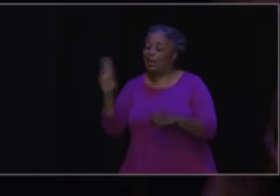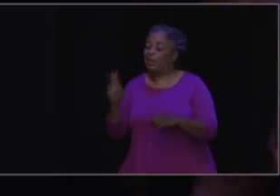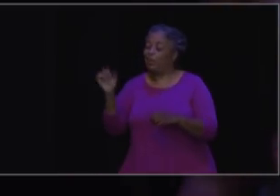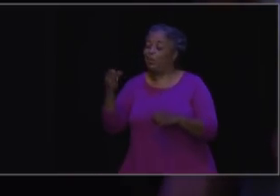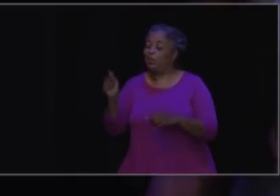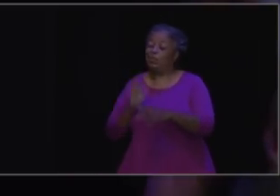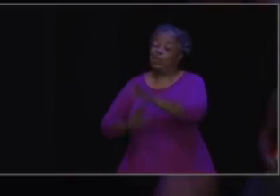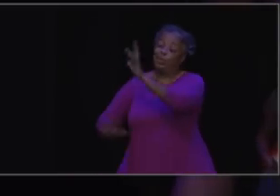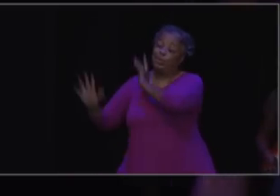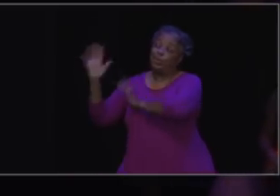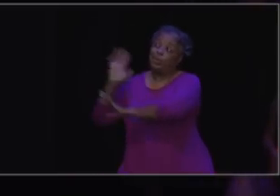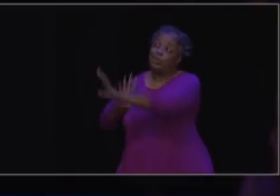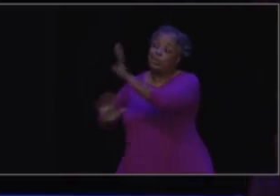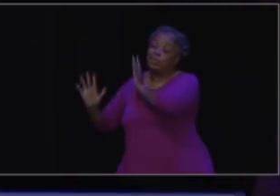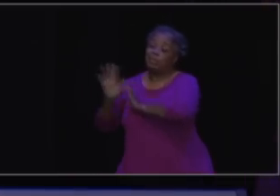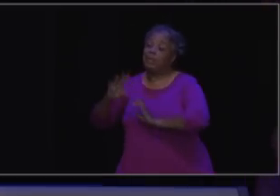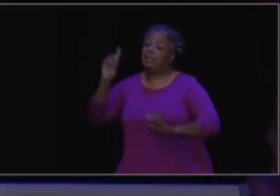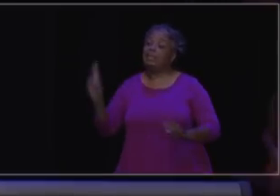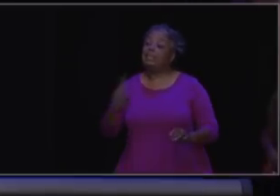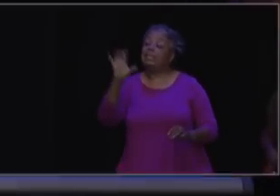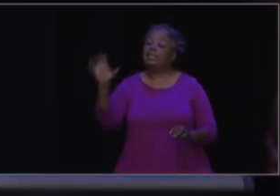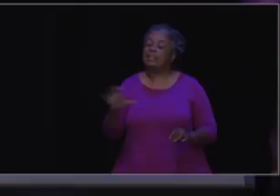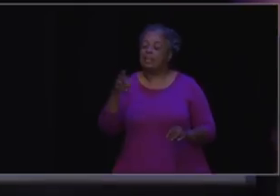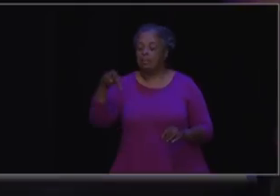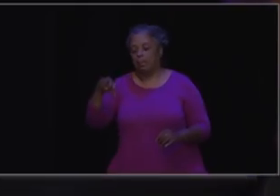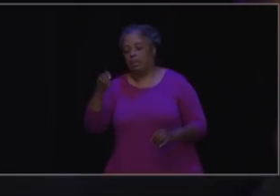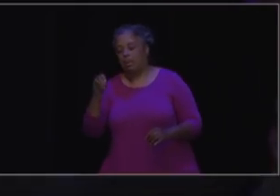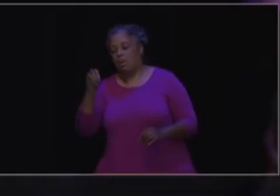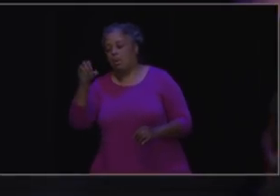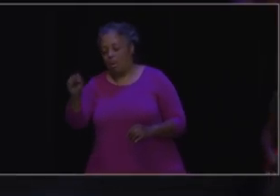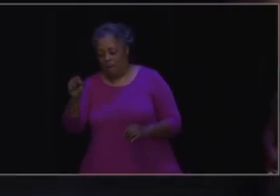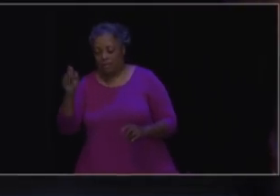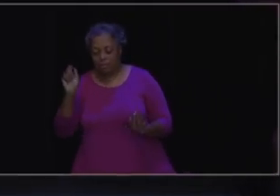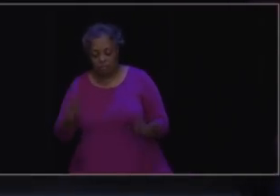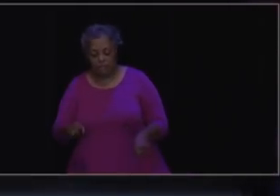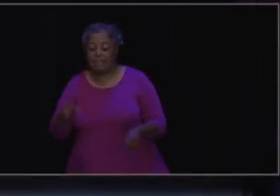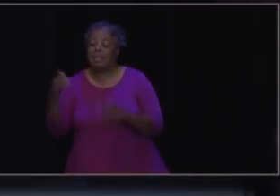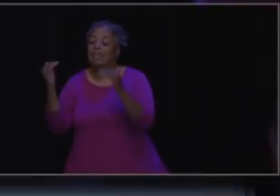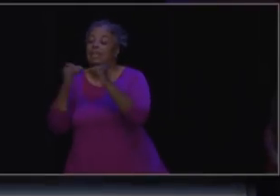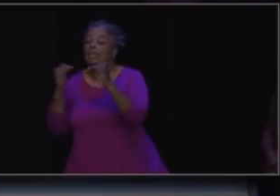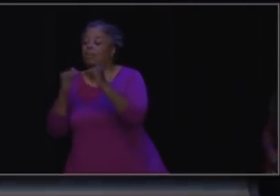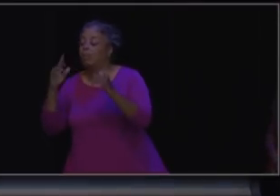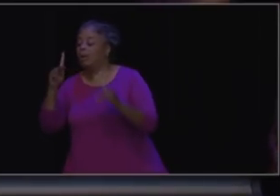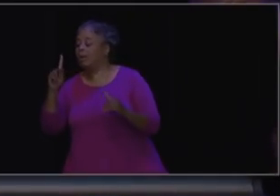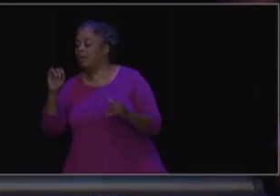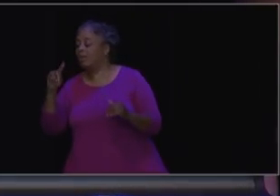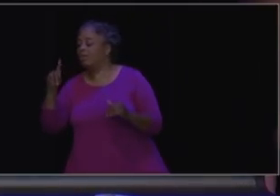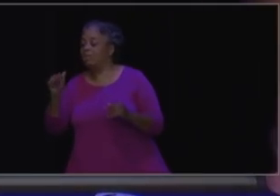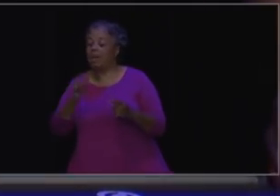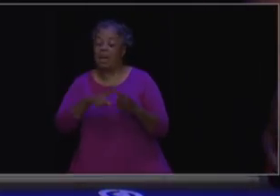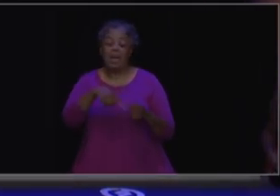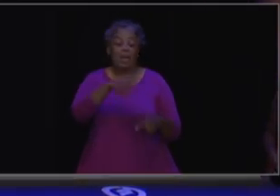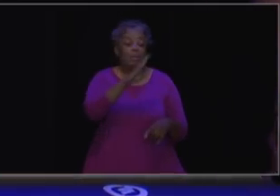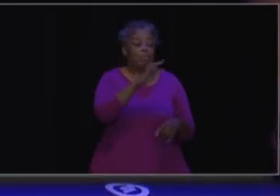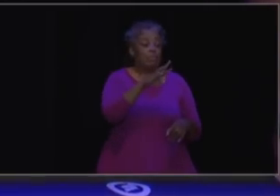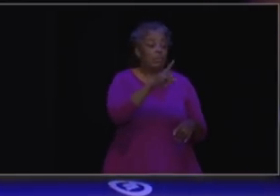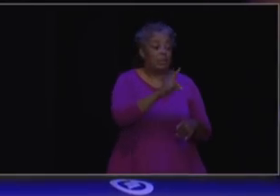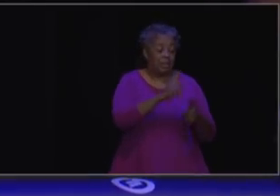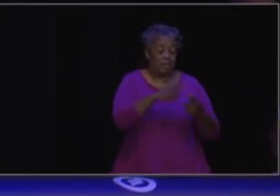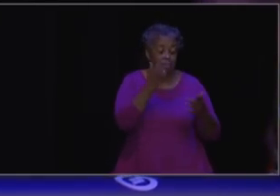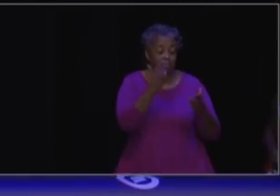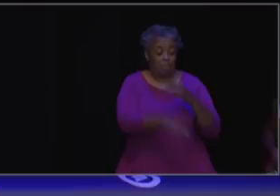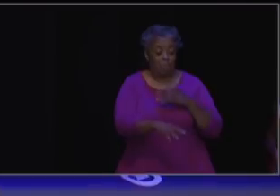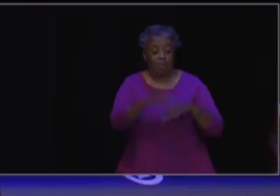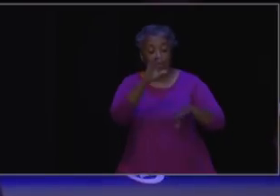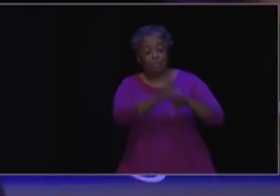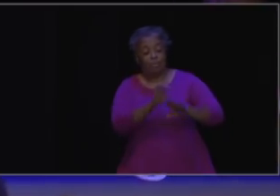be. DCPS, oh my. Equal parts Calorama and KDY. Brooklyn born, church on the south